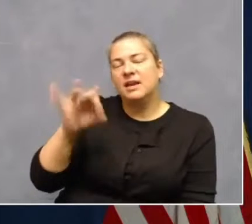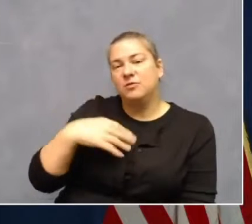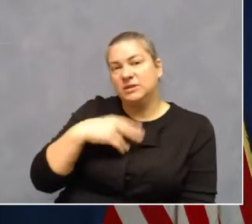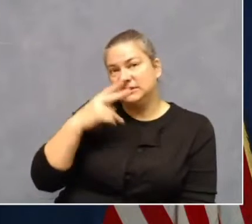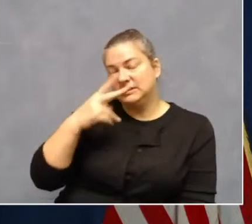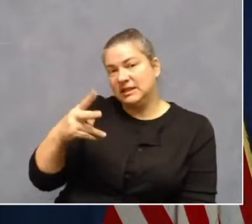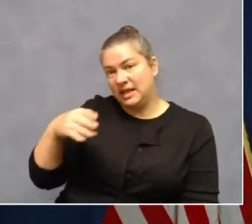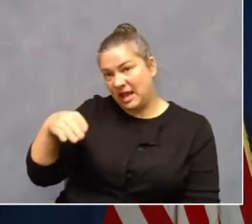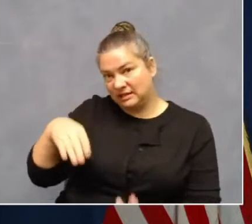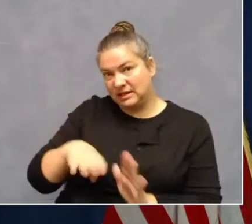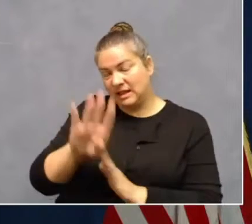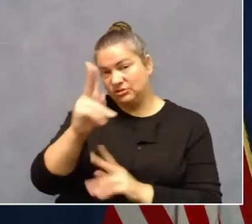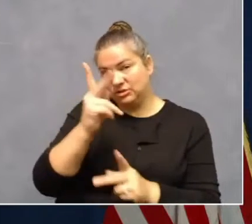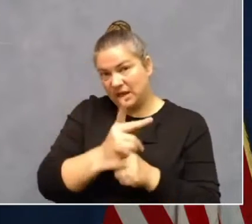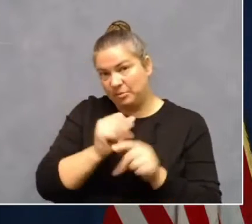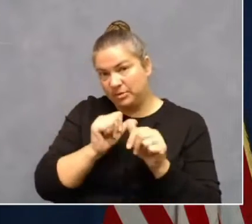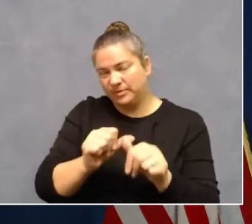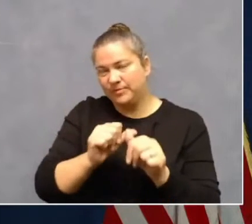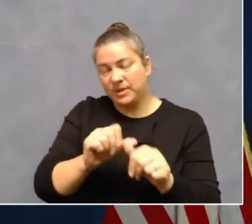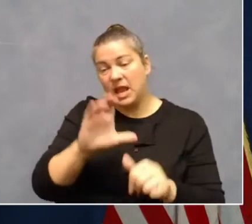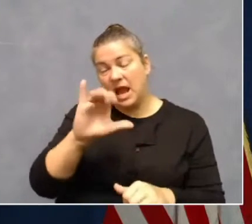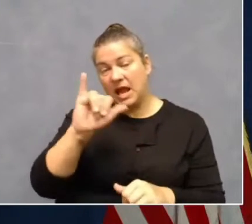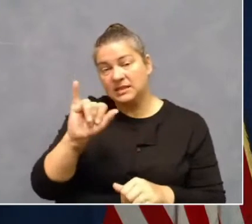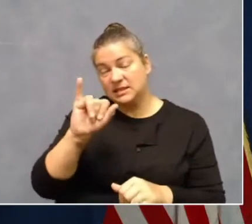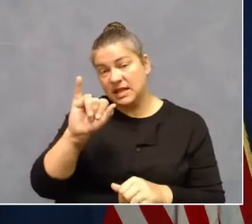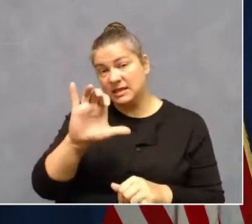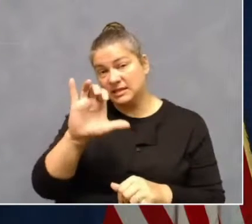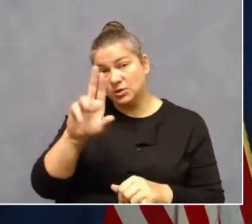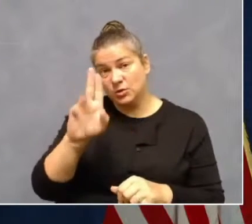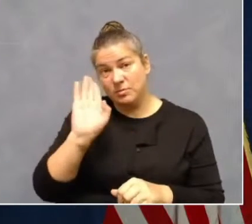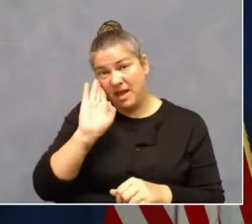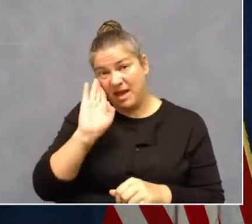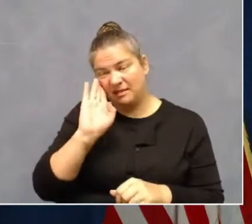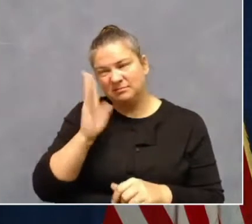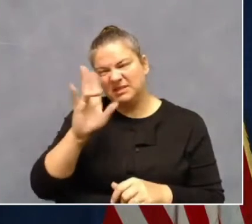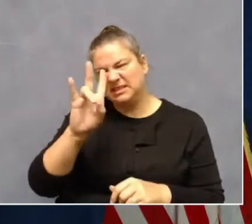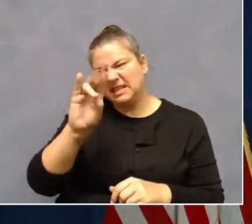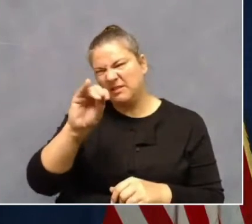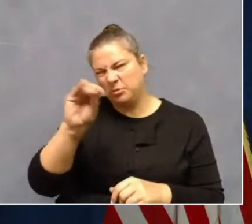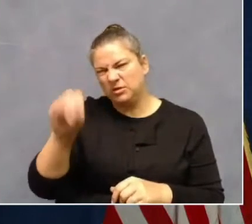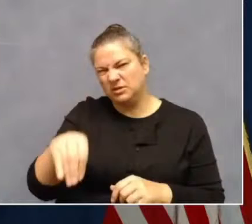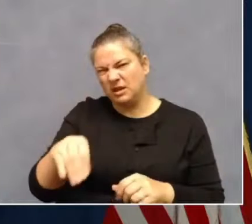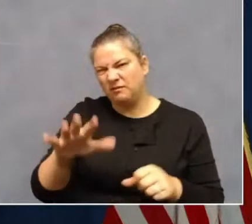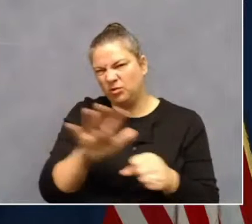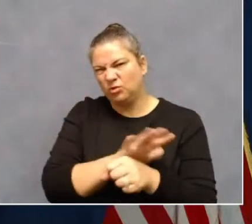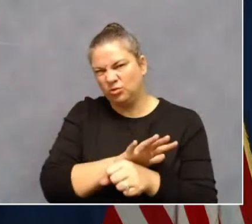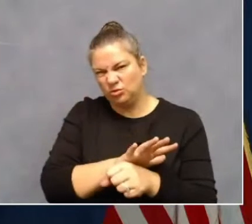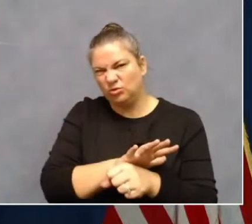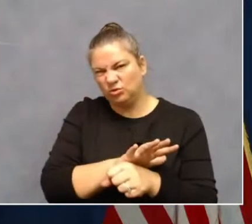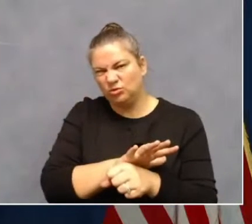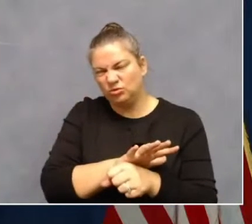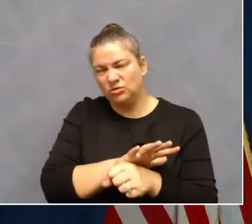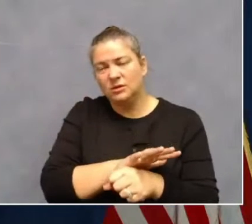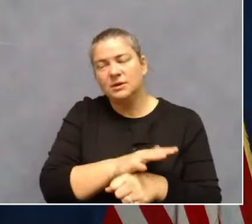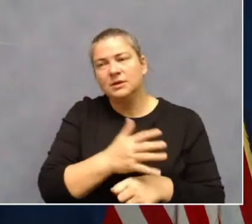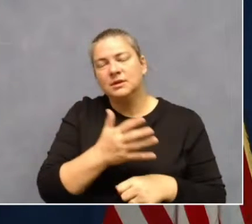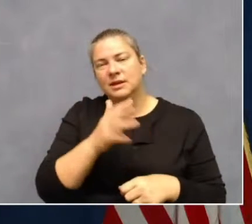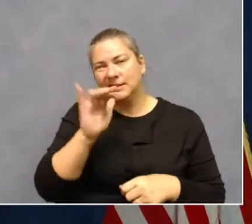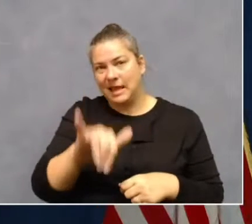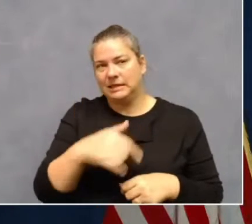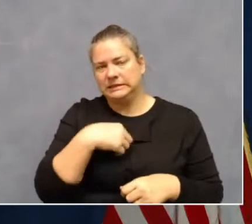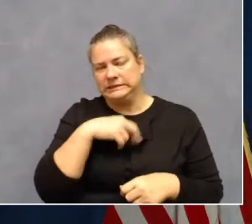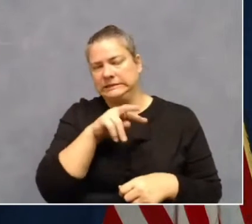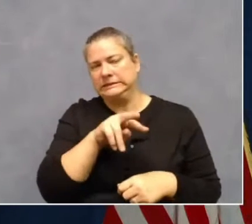continue. ICU beds, they're about 70%, and that is a little more concerning.